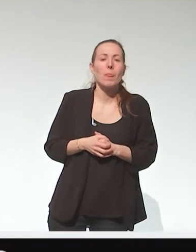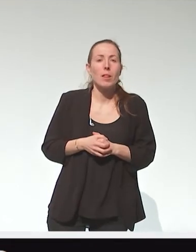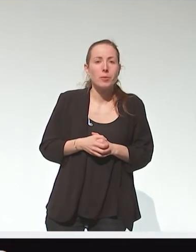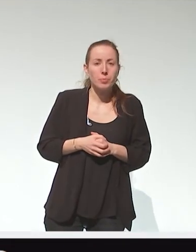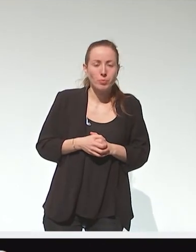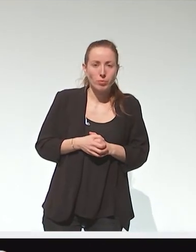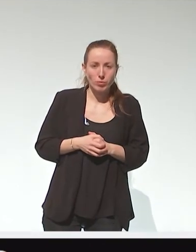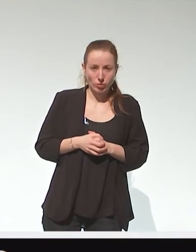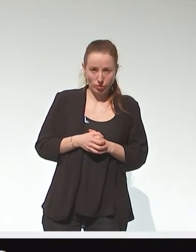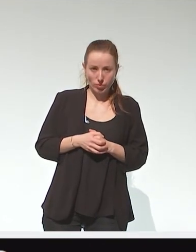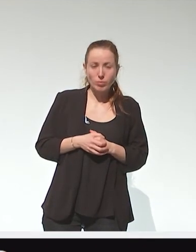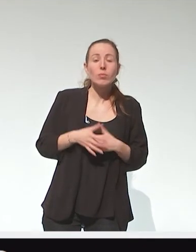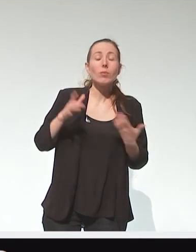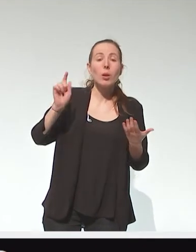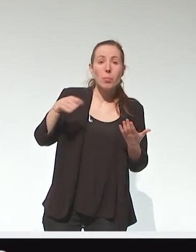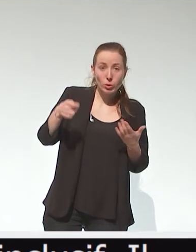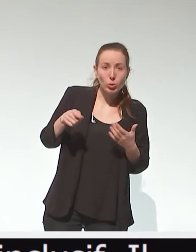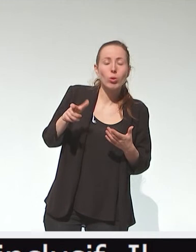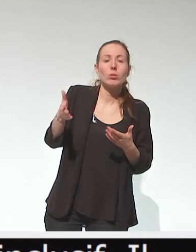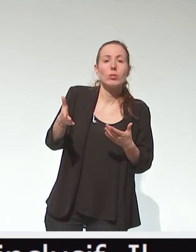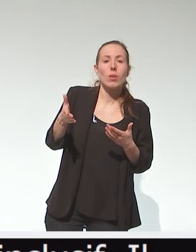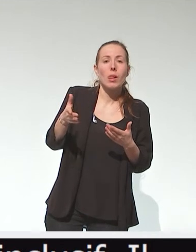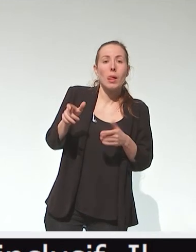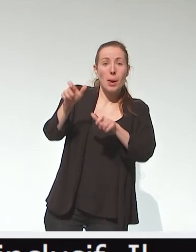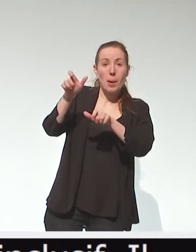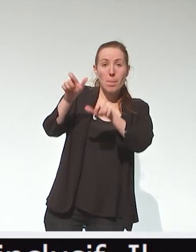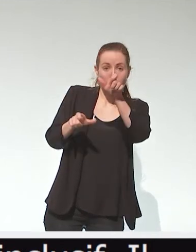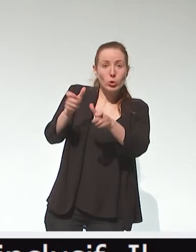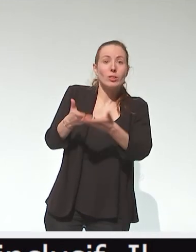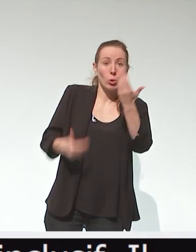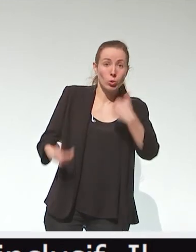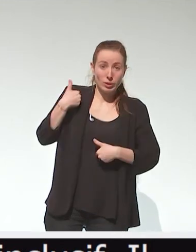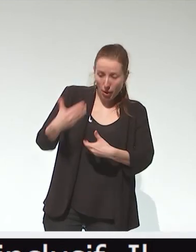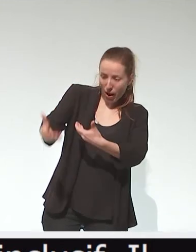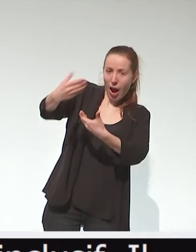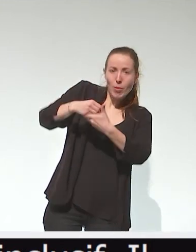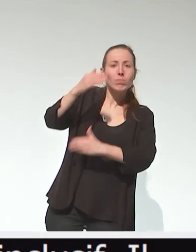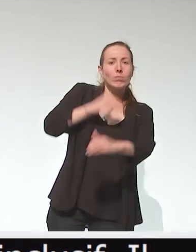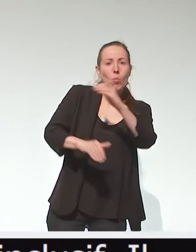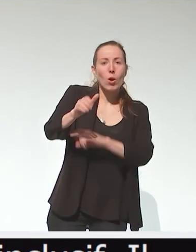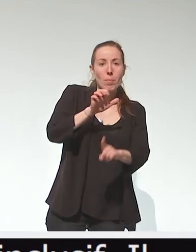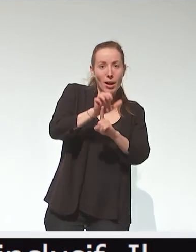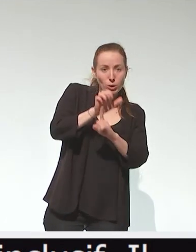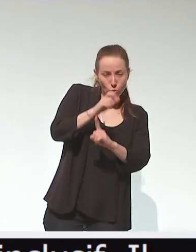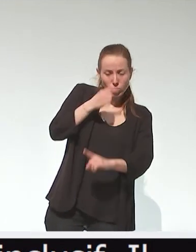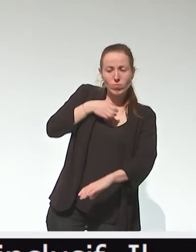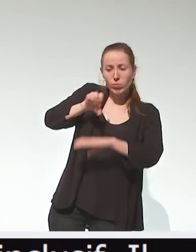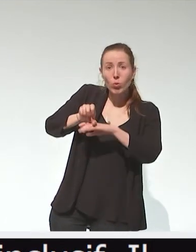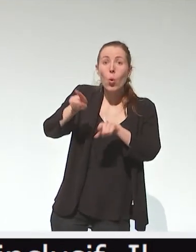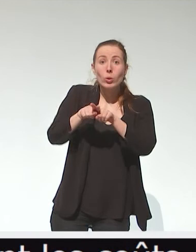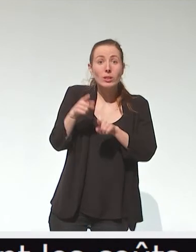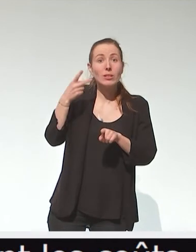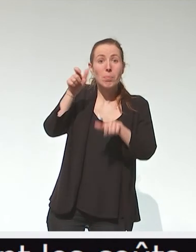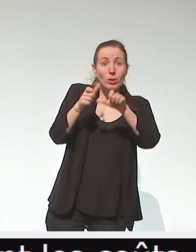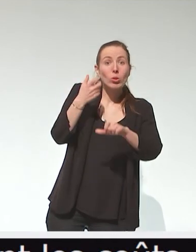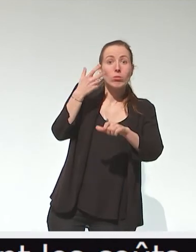It includes a specific management. This includes additional costs that directly relate to PWDs